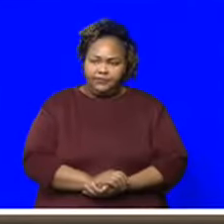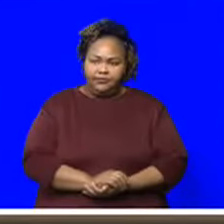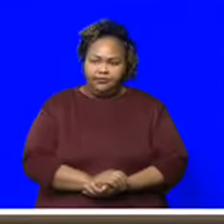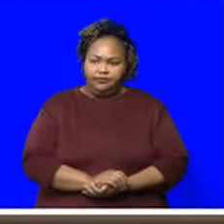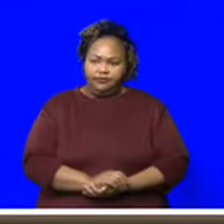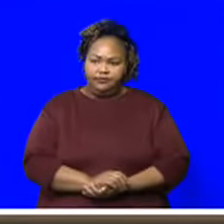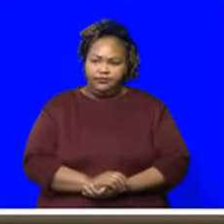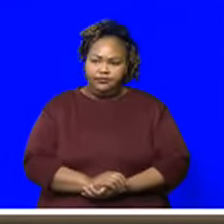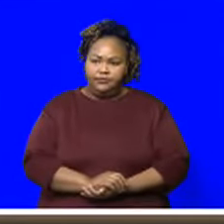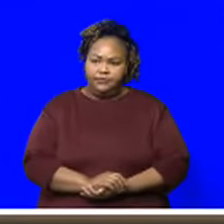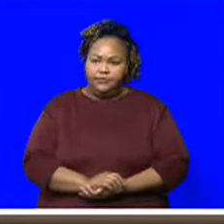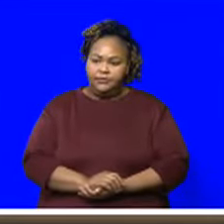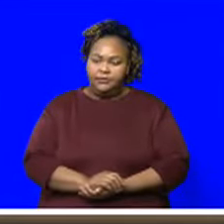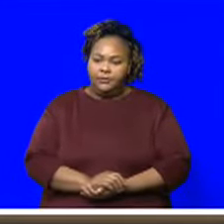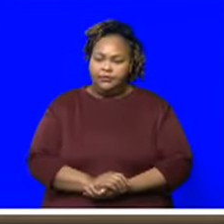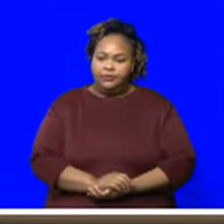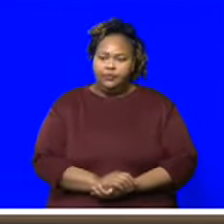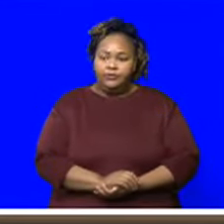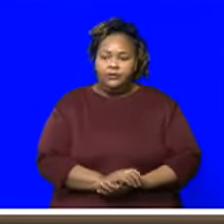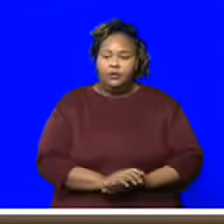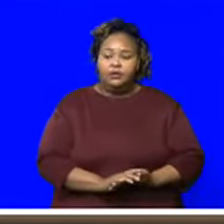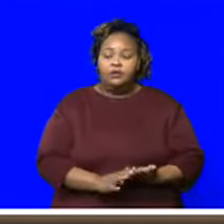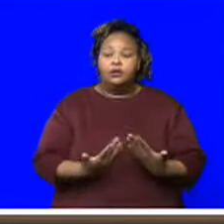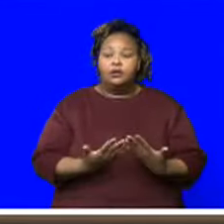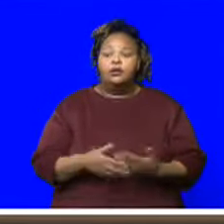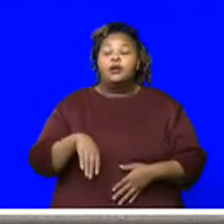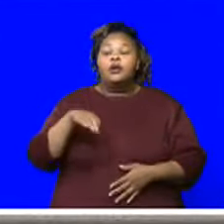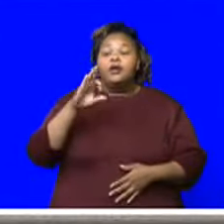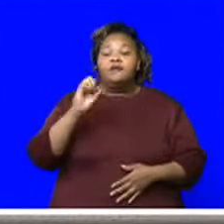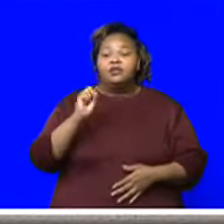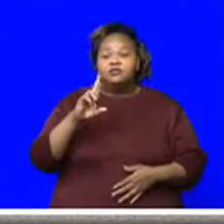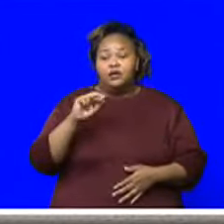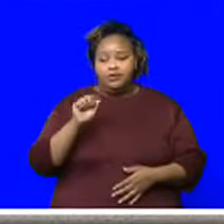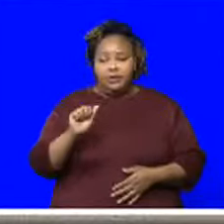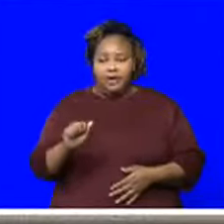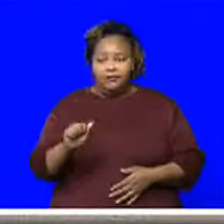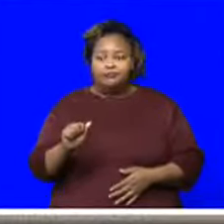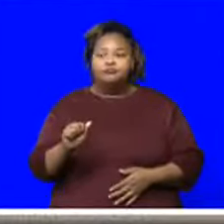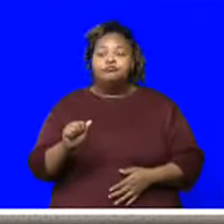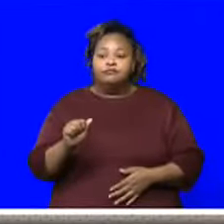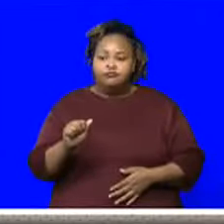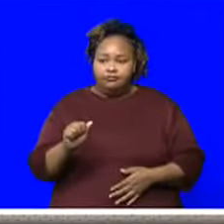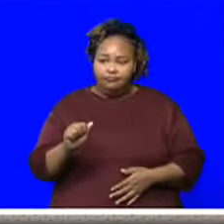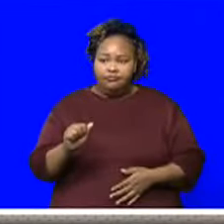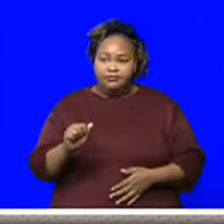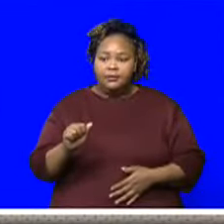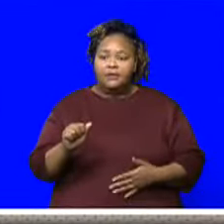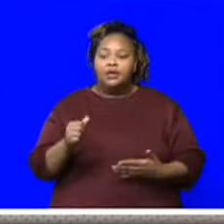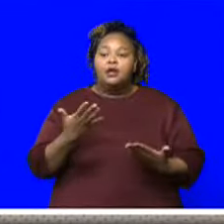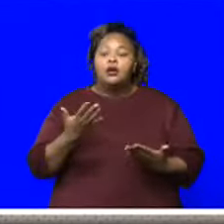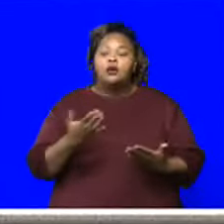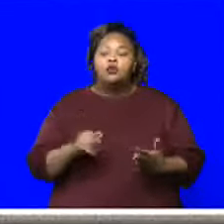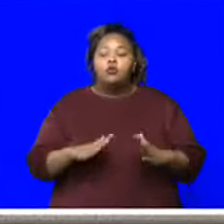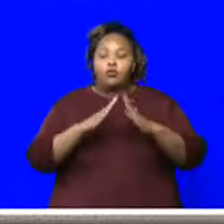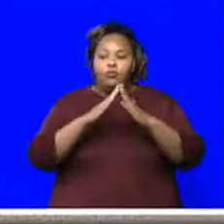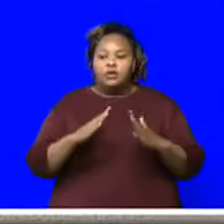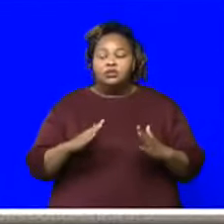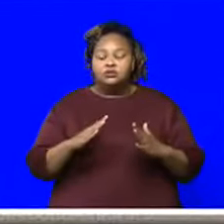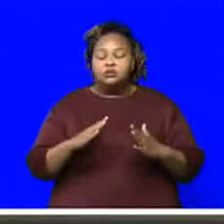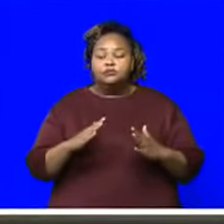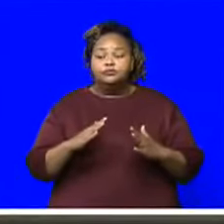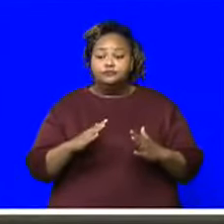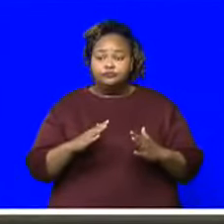were gathered. However, the Financial Services Regulatory Authority then wrote to the chairperson of the Ministry of Commerce,